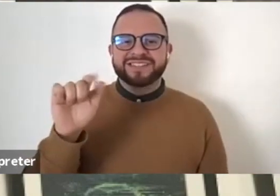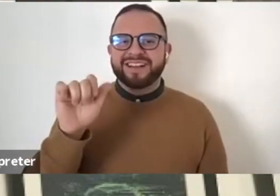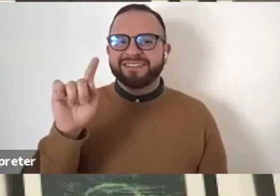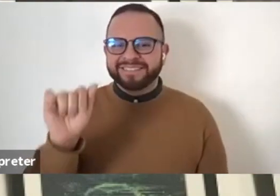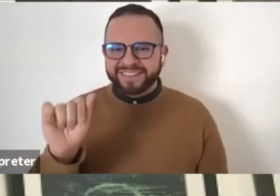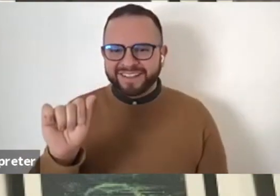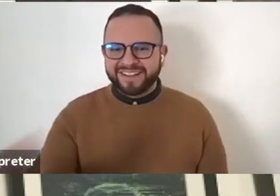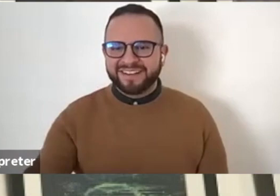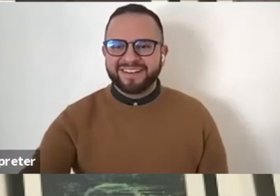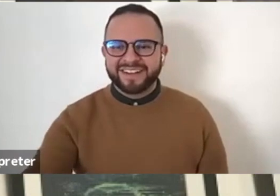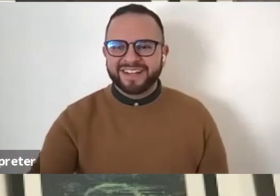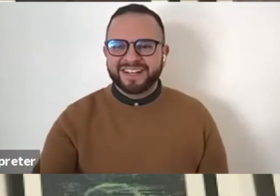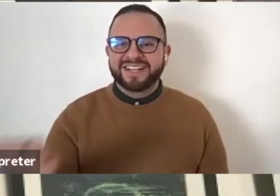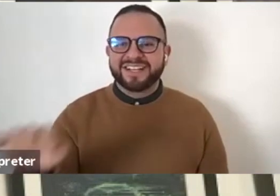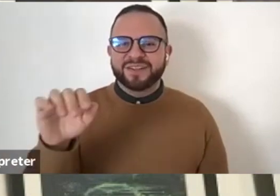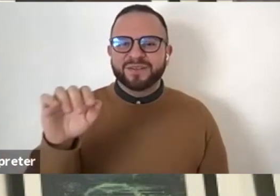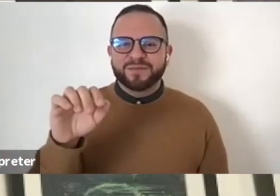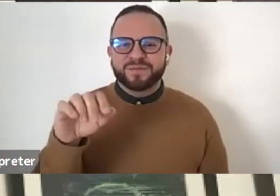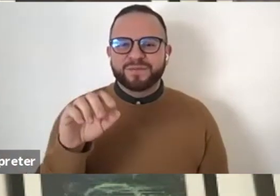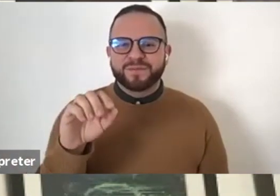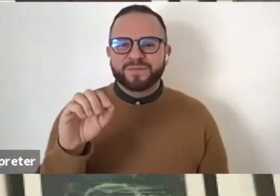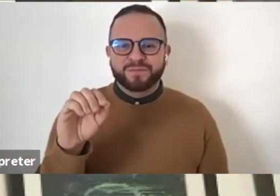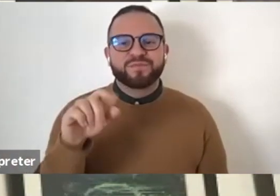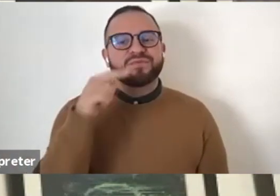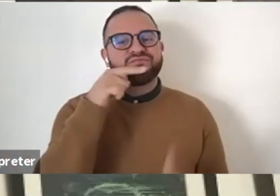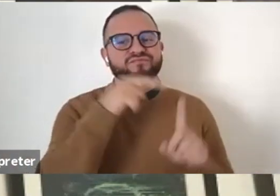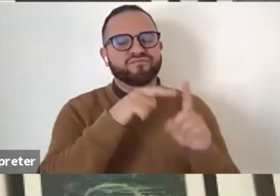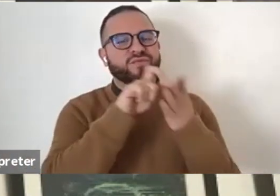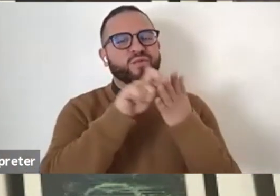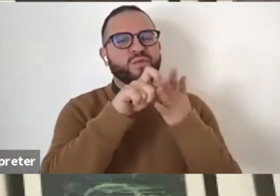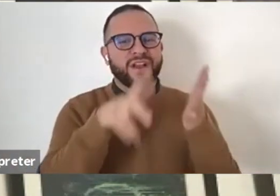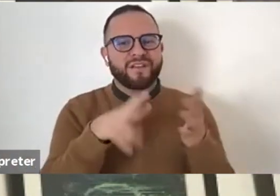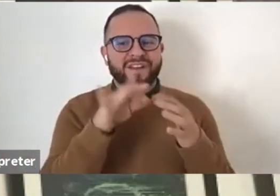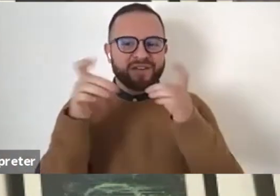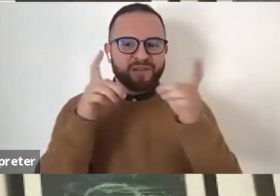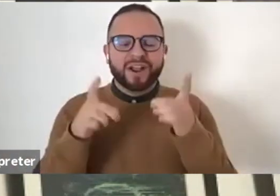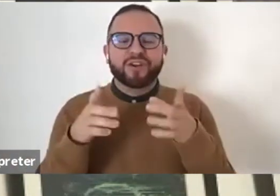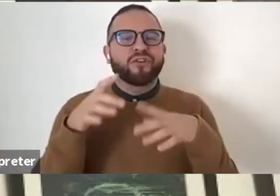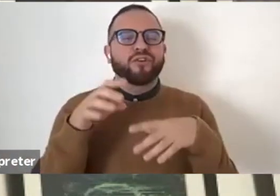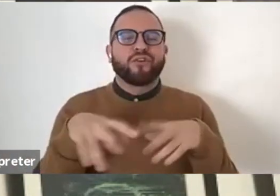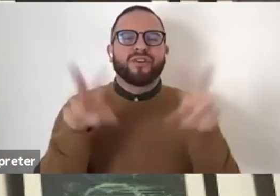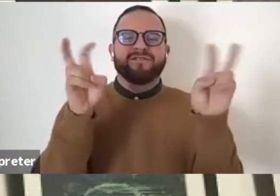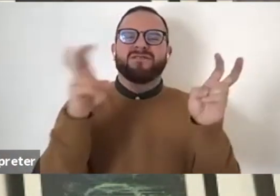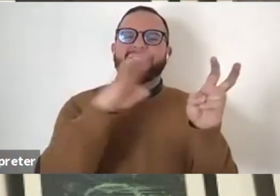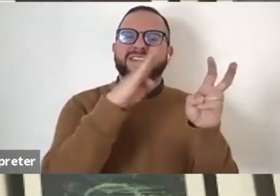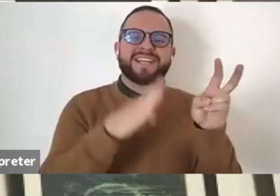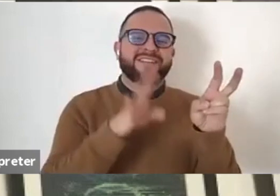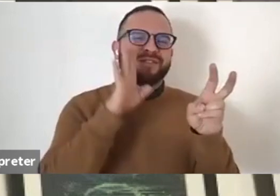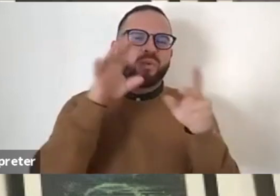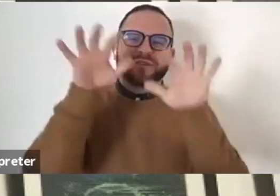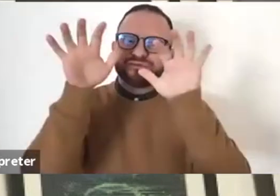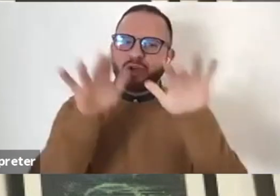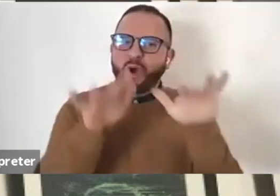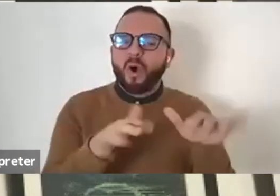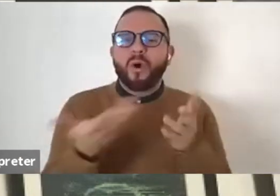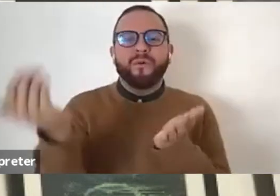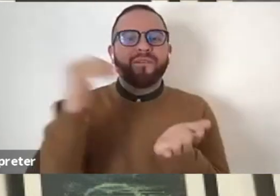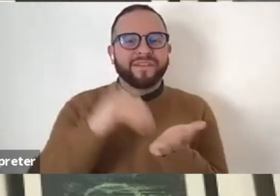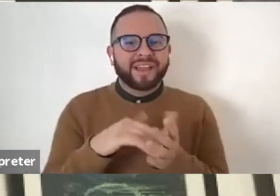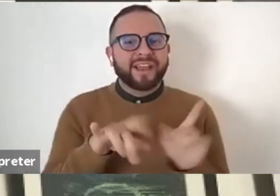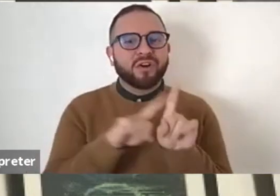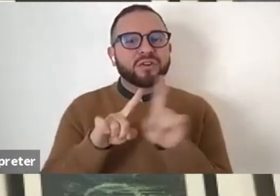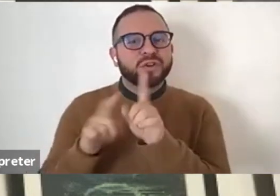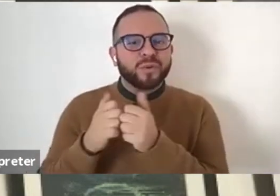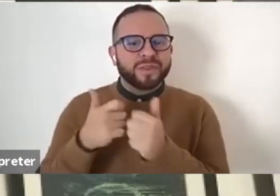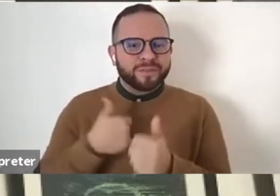Szumoswska, who is the writer and director of Never Gonna Snow Again. Also with me is Weronika